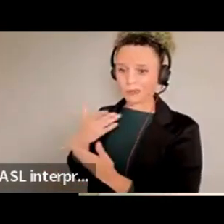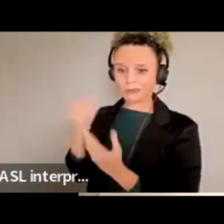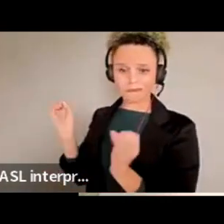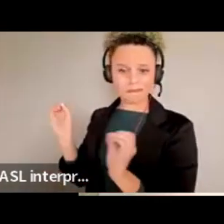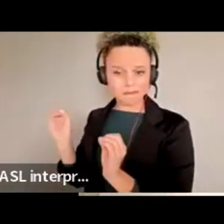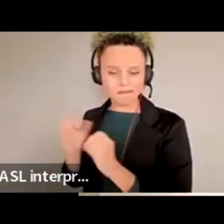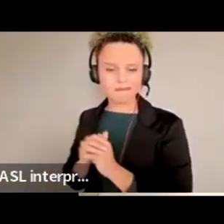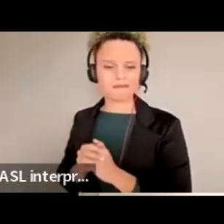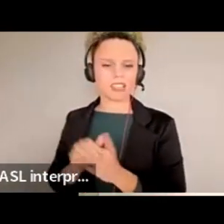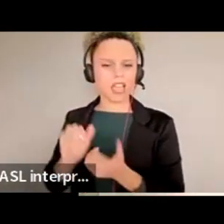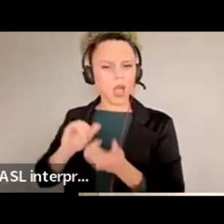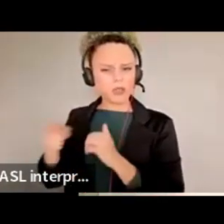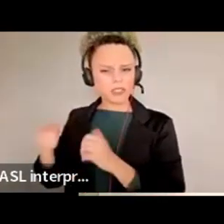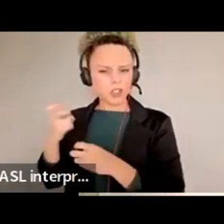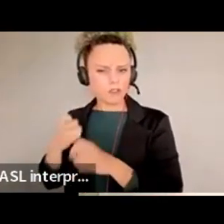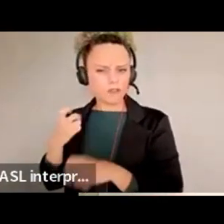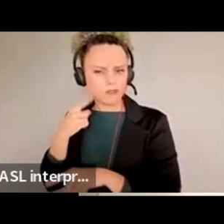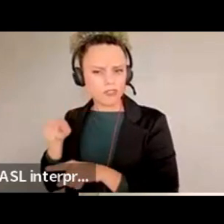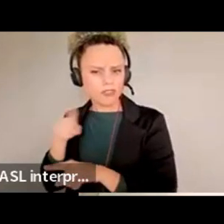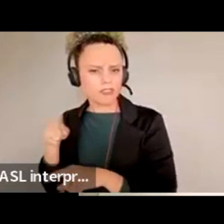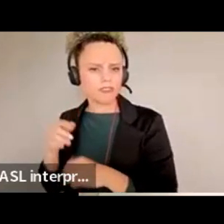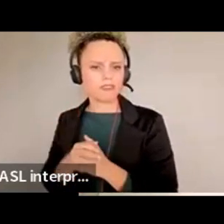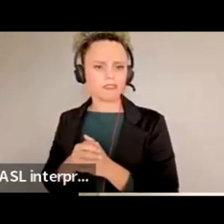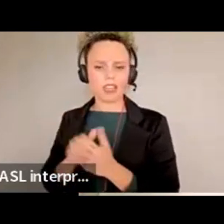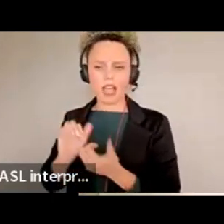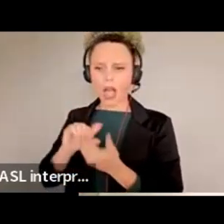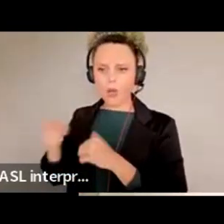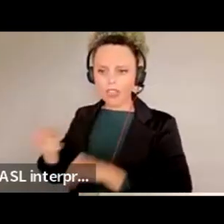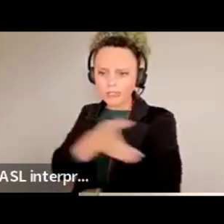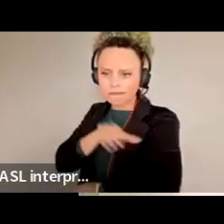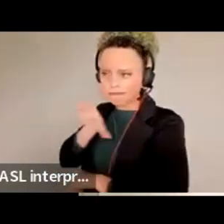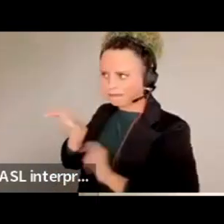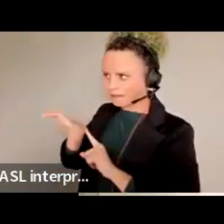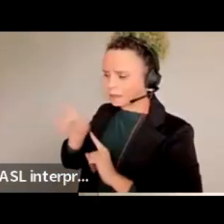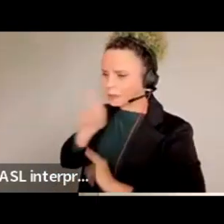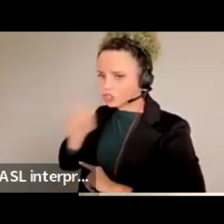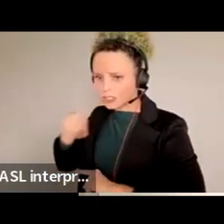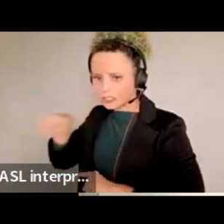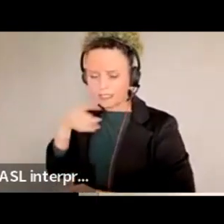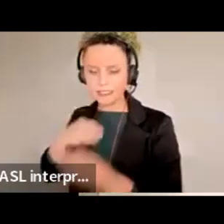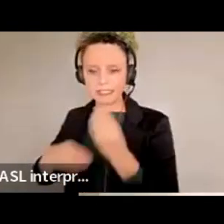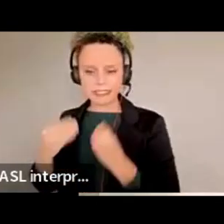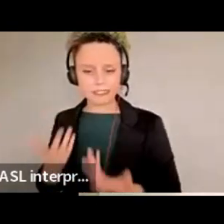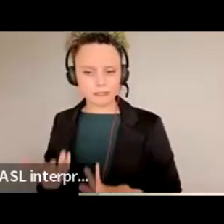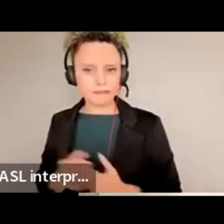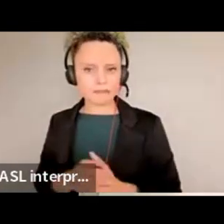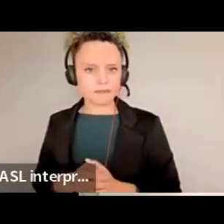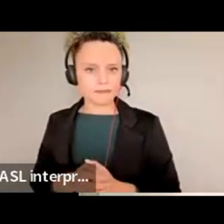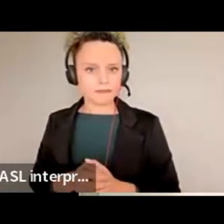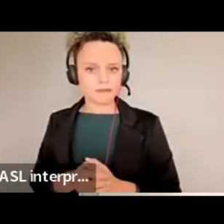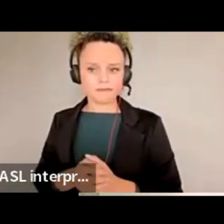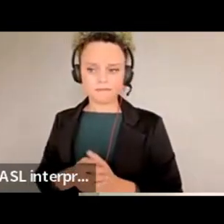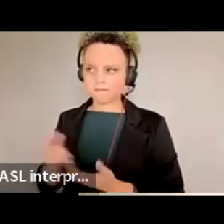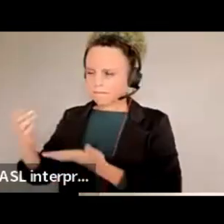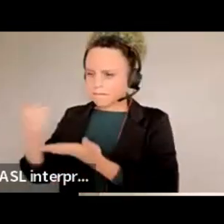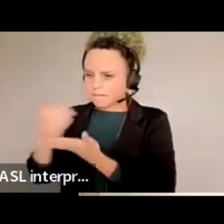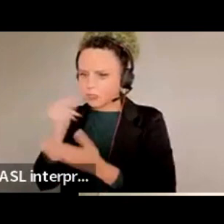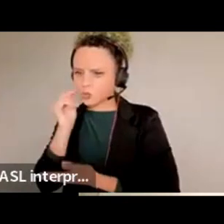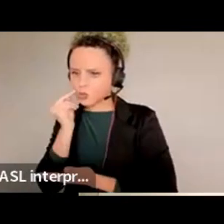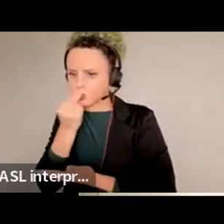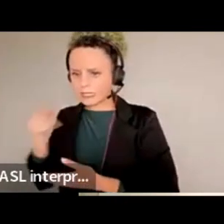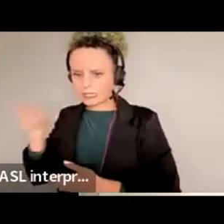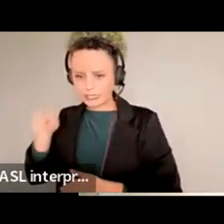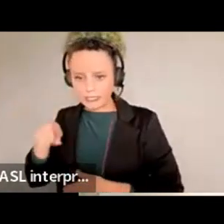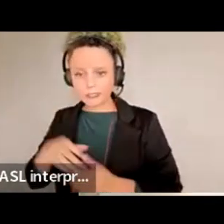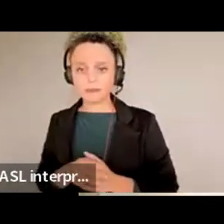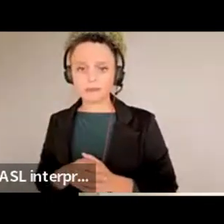And none of it looks at it from their perspective of how might this be difficult for them? How can they